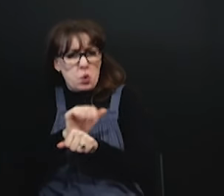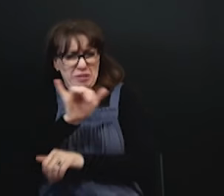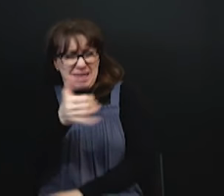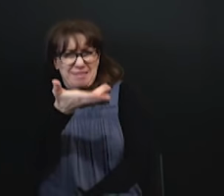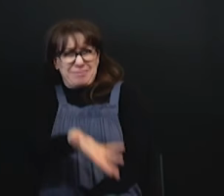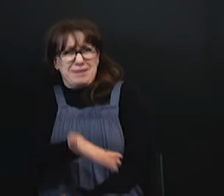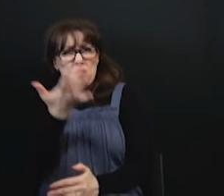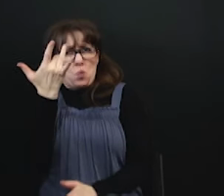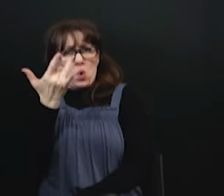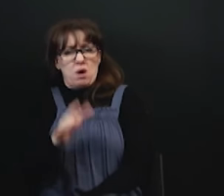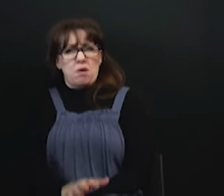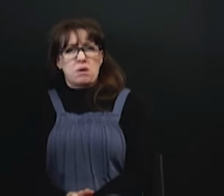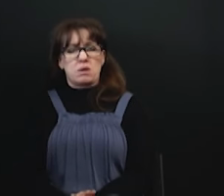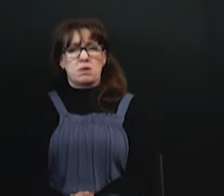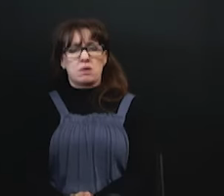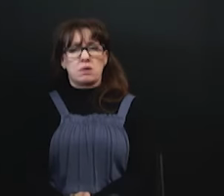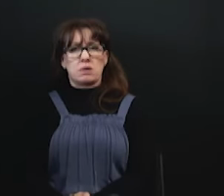way?